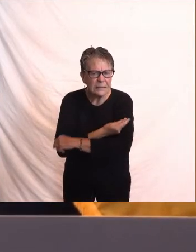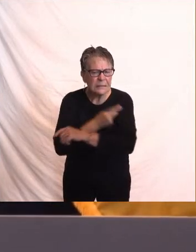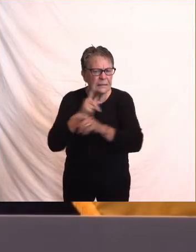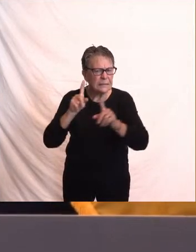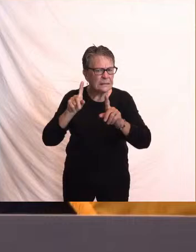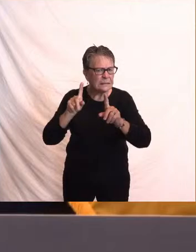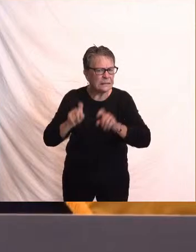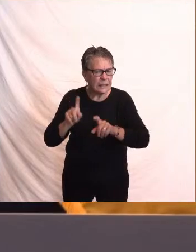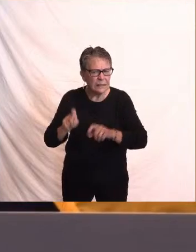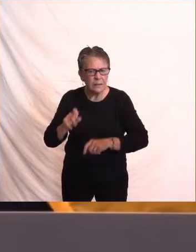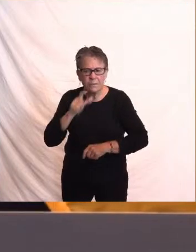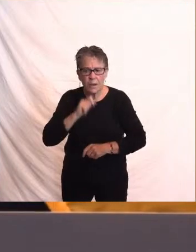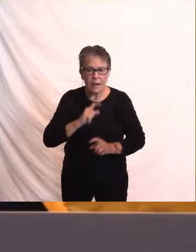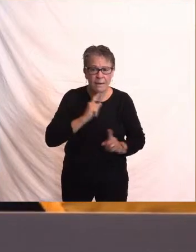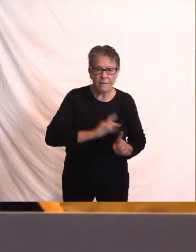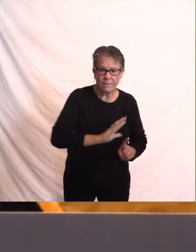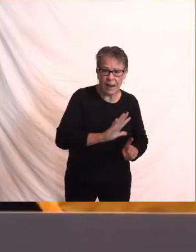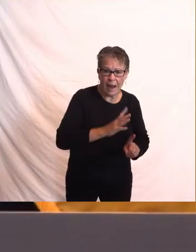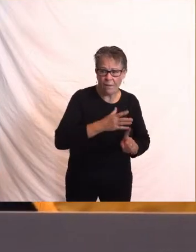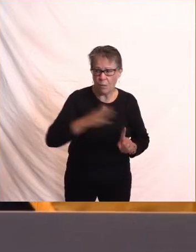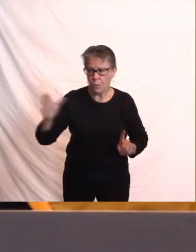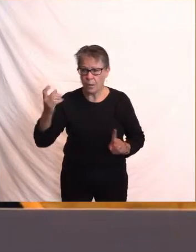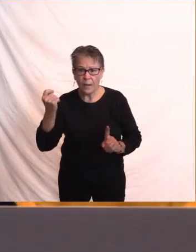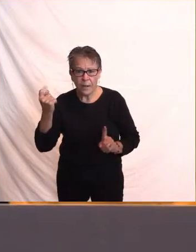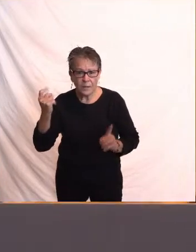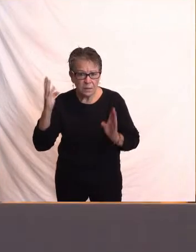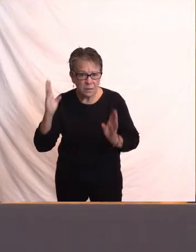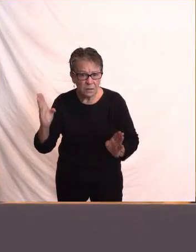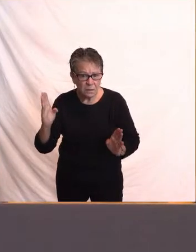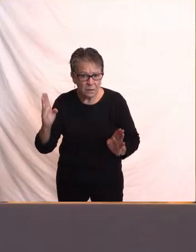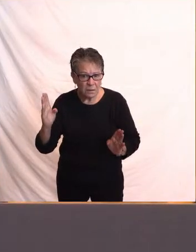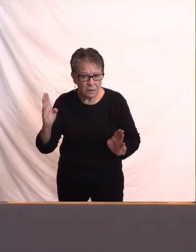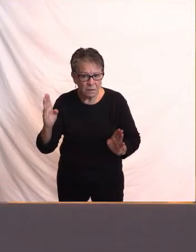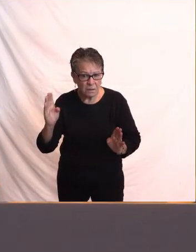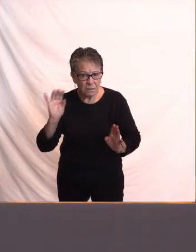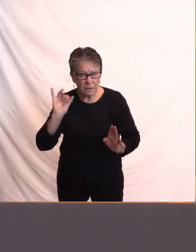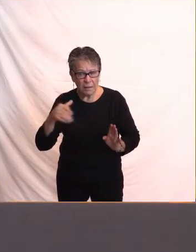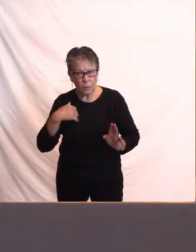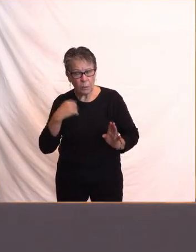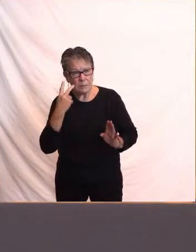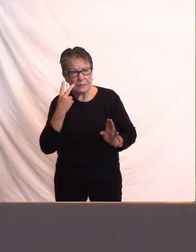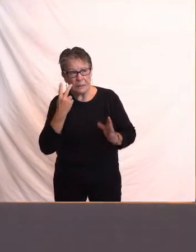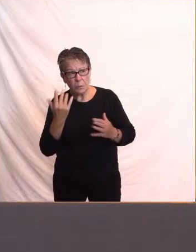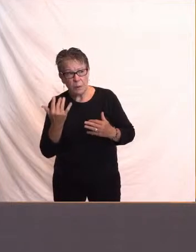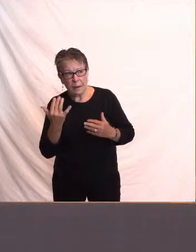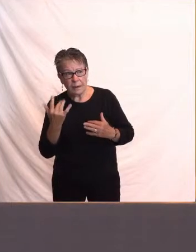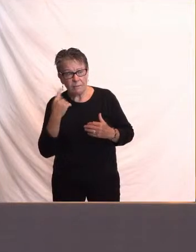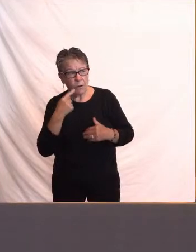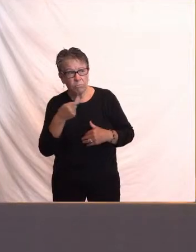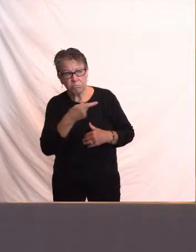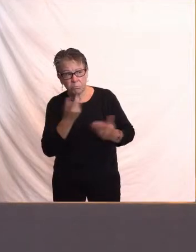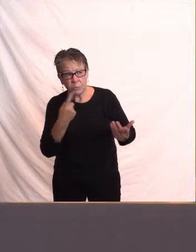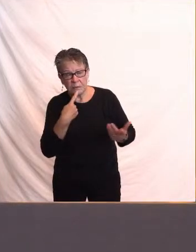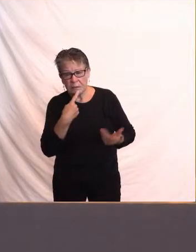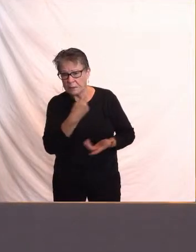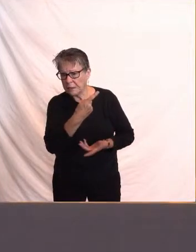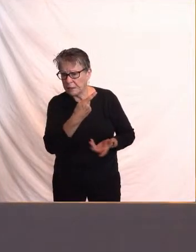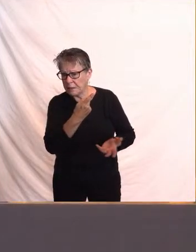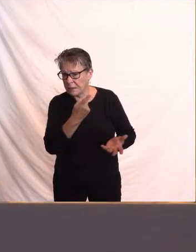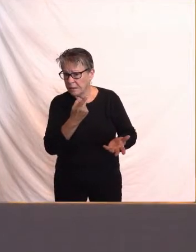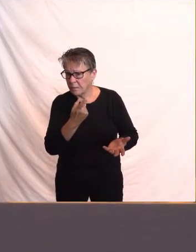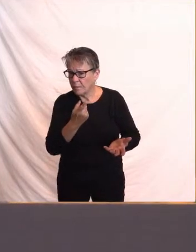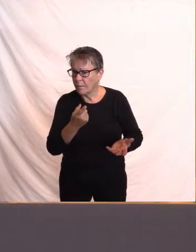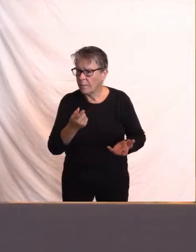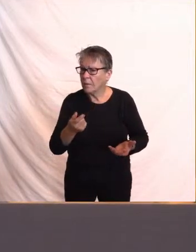right direction and a factor. Thank you for that. Anything you want to add, Judy? You're good. Okay. Sir, you got anything? Yep. Hold